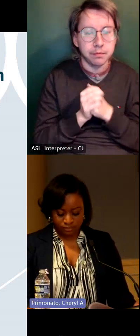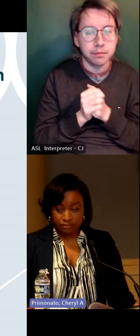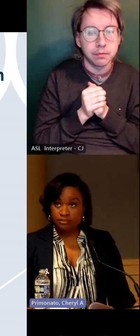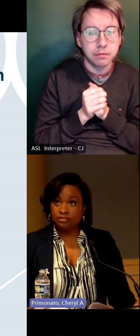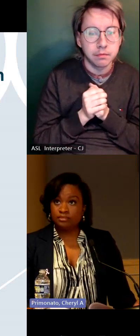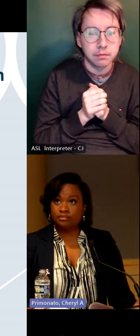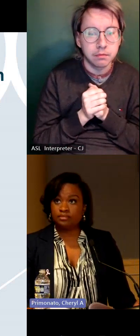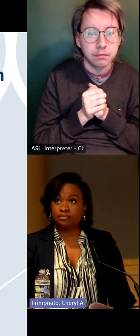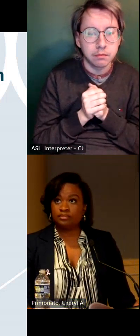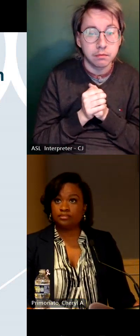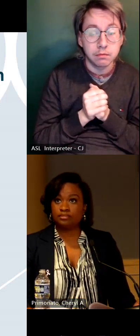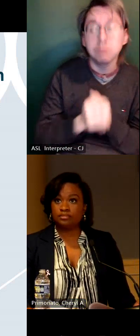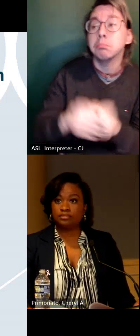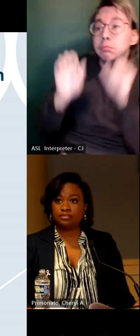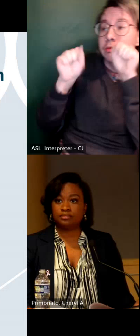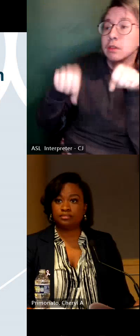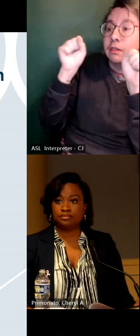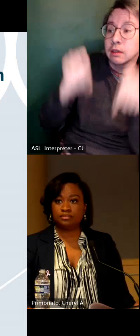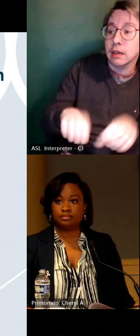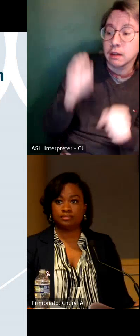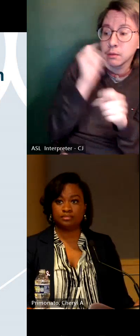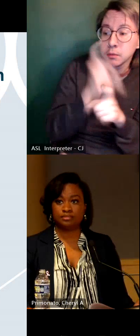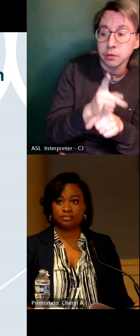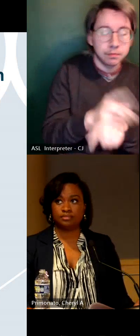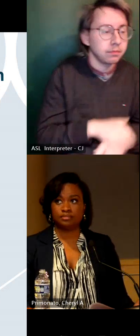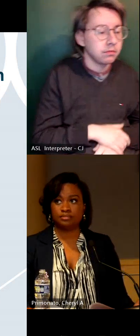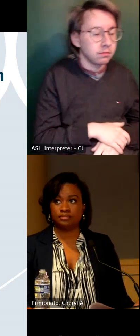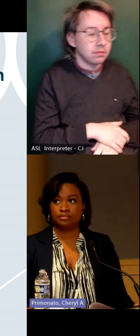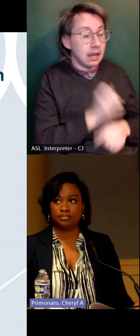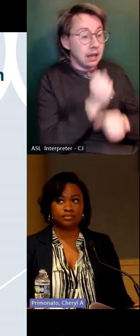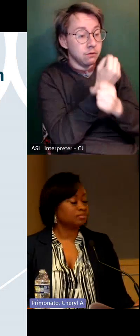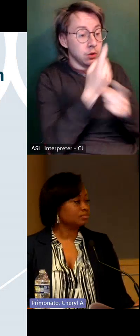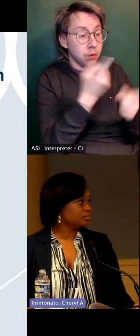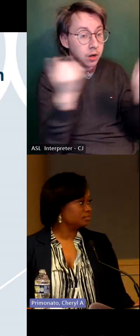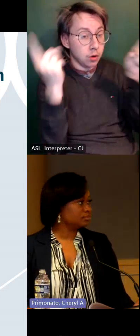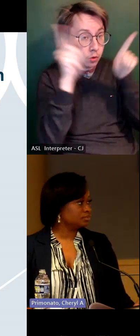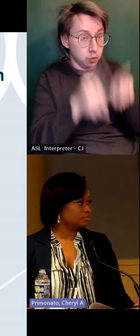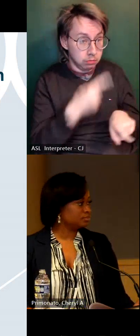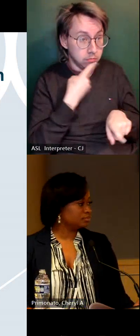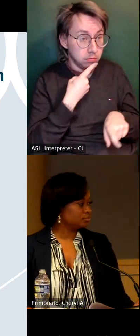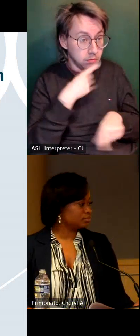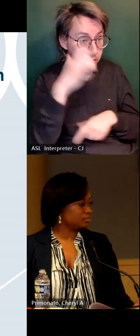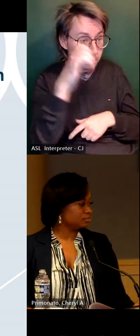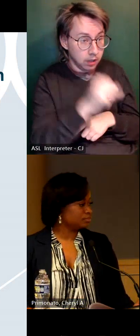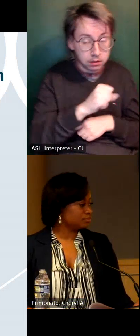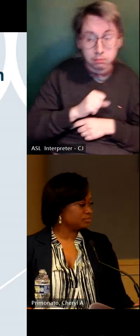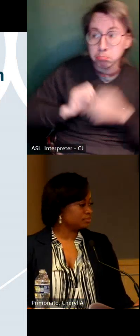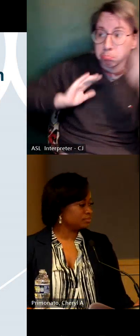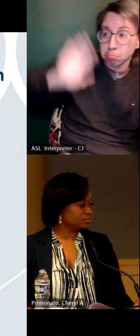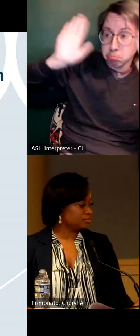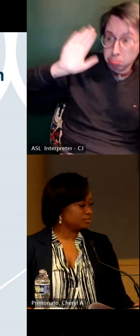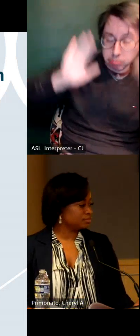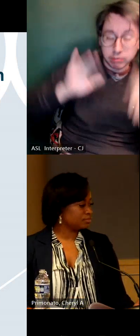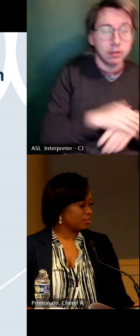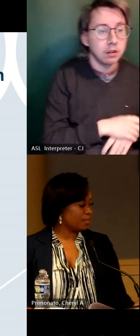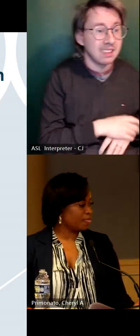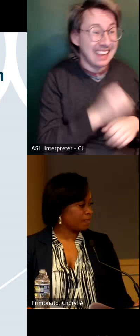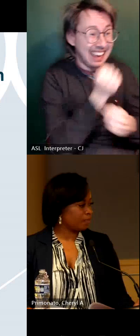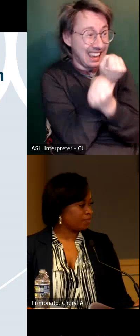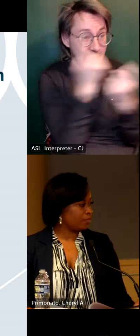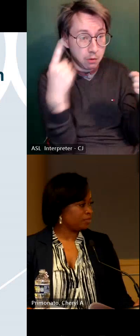Motion. Second. All in favor, say aye. Aye. Any opposed?